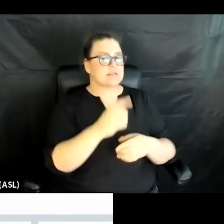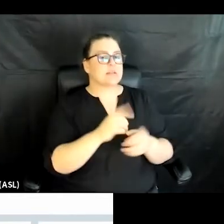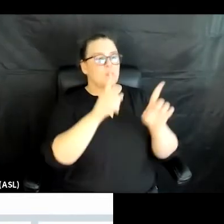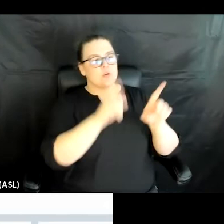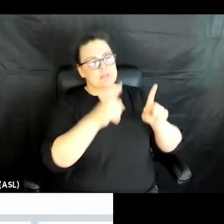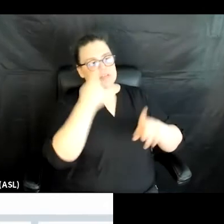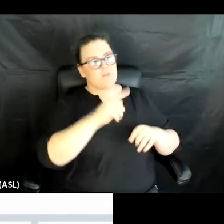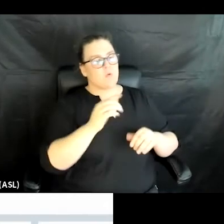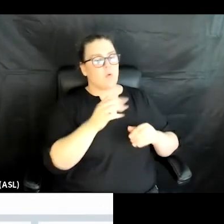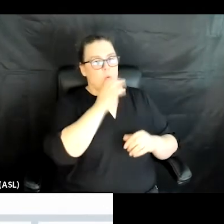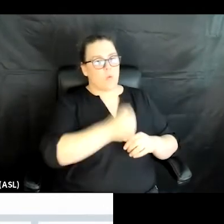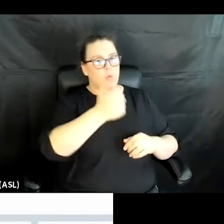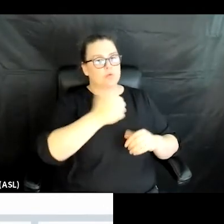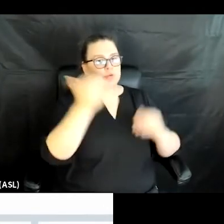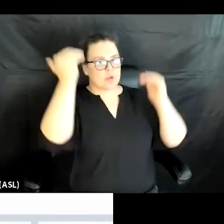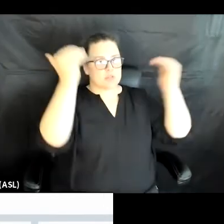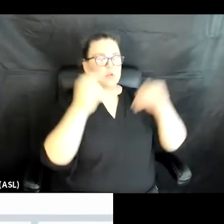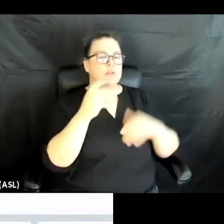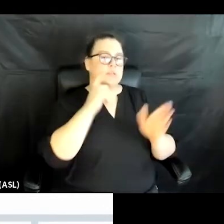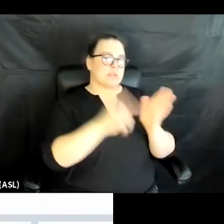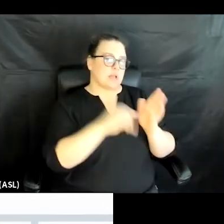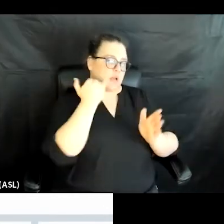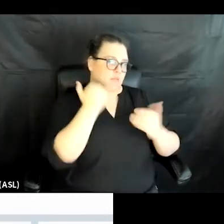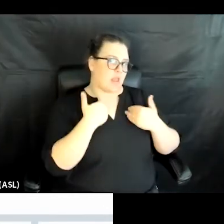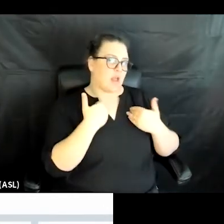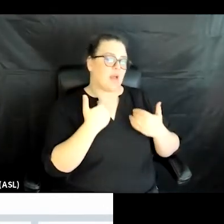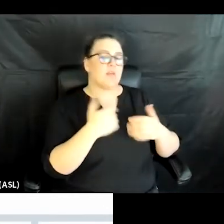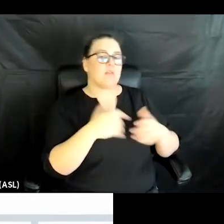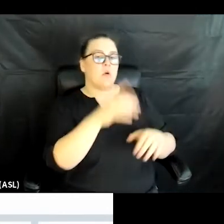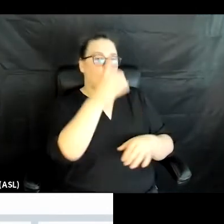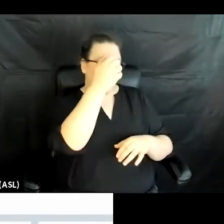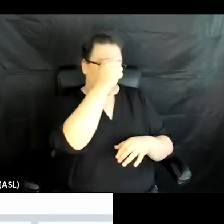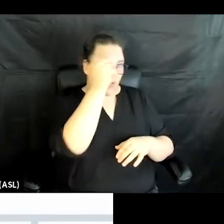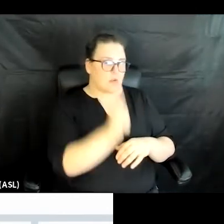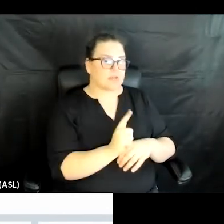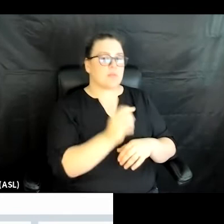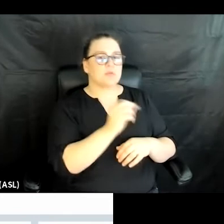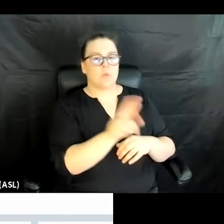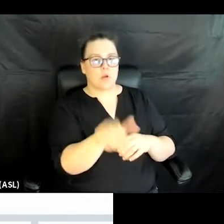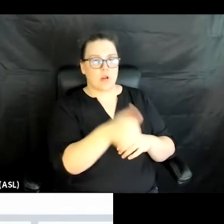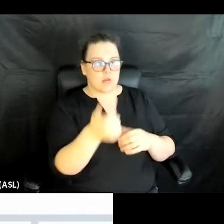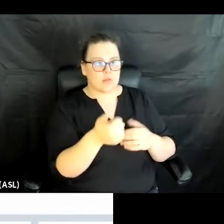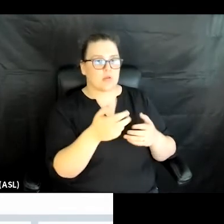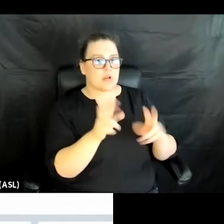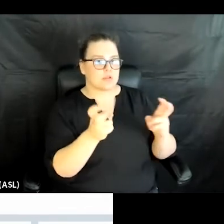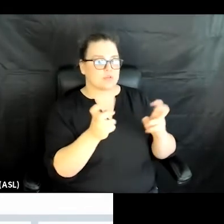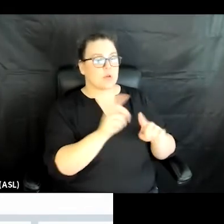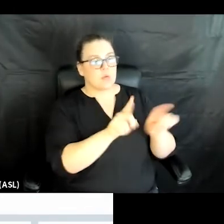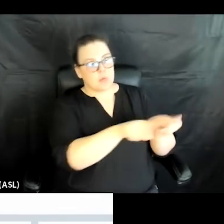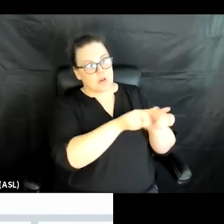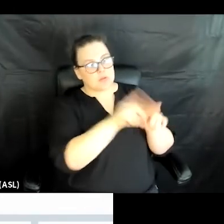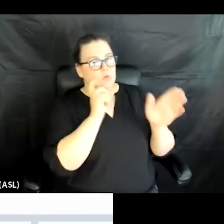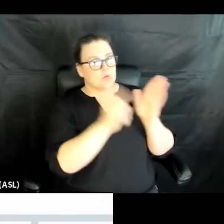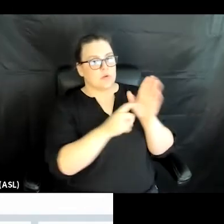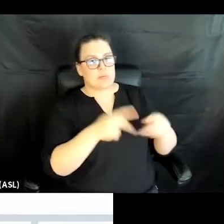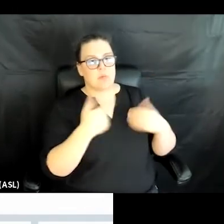whether they have dementia, Alzheimer's, frontotemporal and things like that. But then we also see people that have bipolar behavior, they